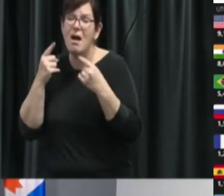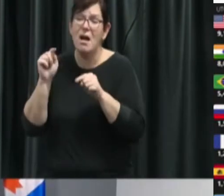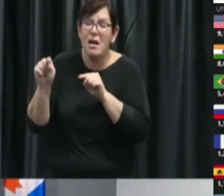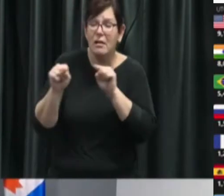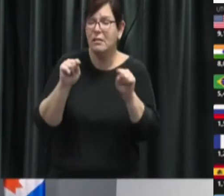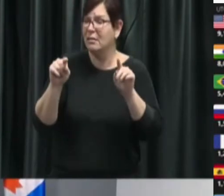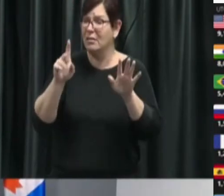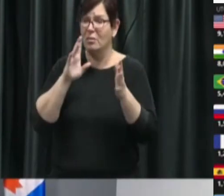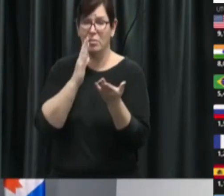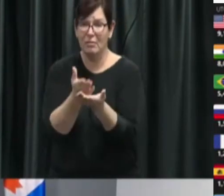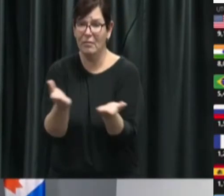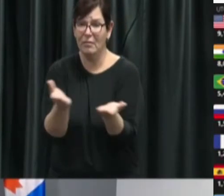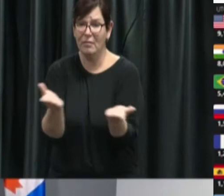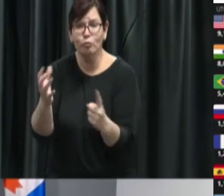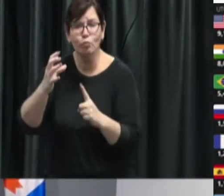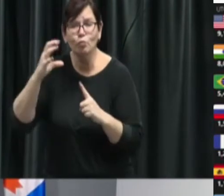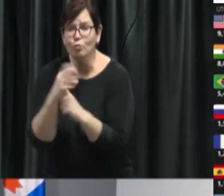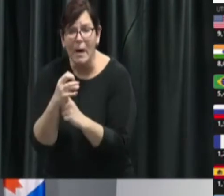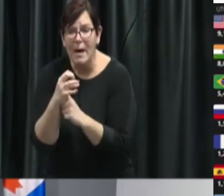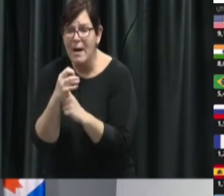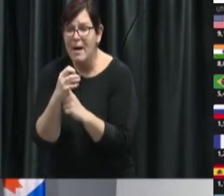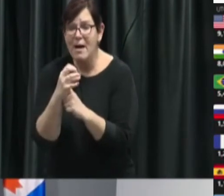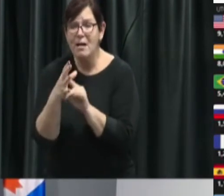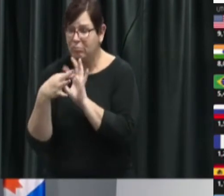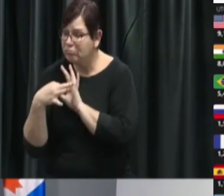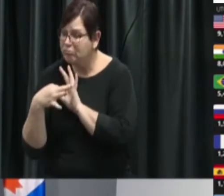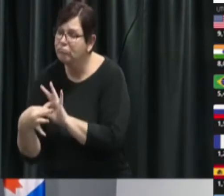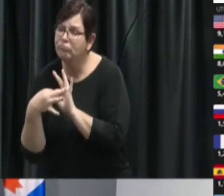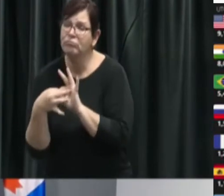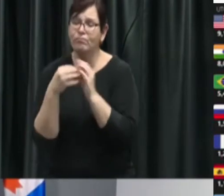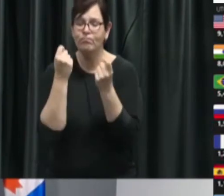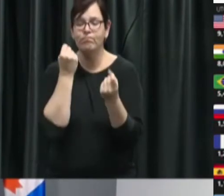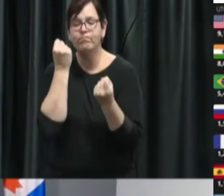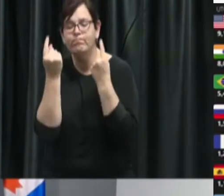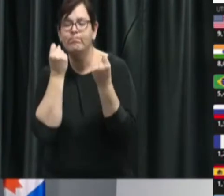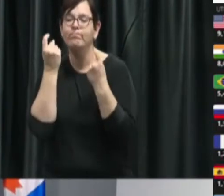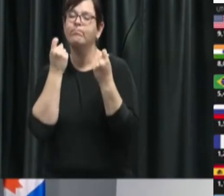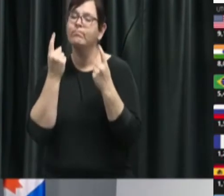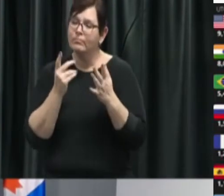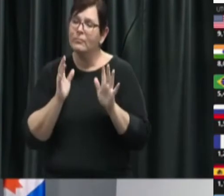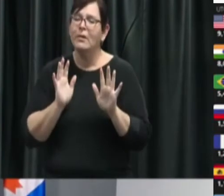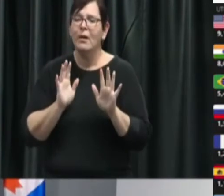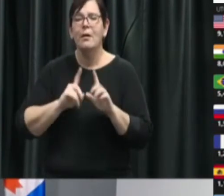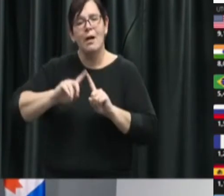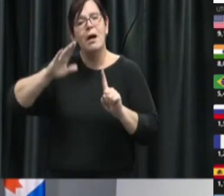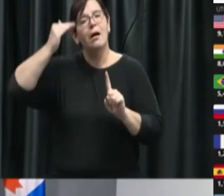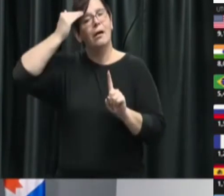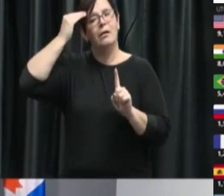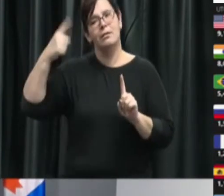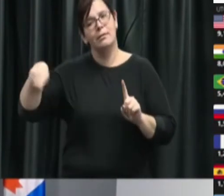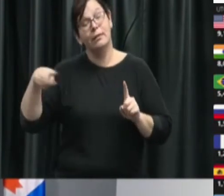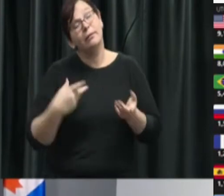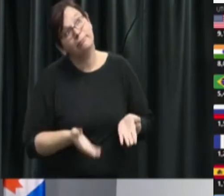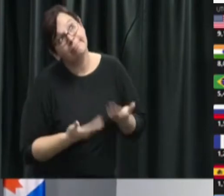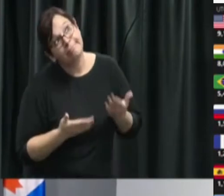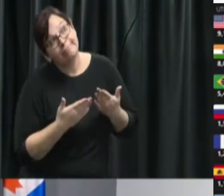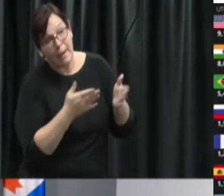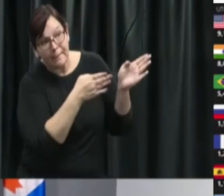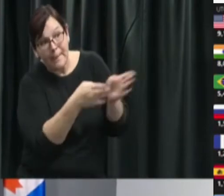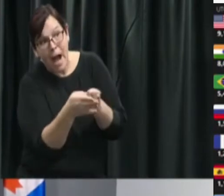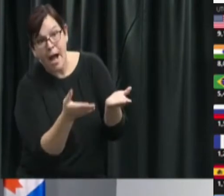and their cooperation and their understanding. But I think they also would expect we would have a plan that isn't just static and stays the same all the time in a circumstance that's